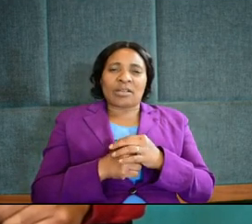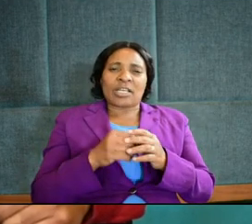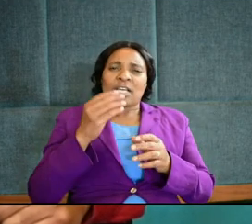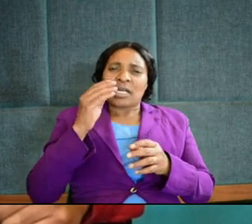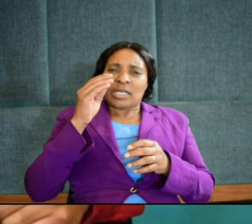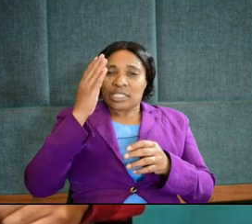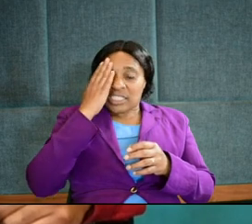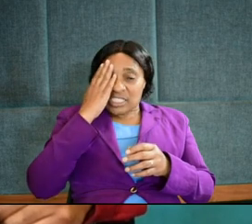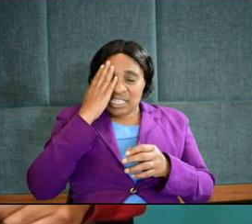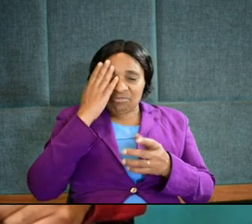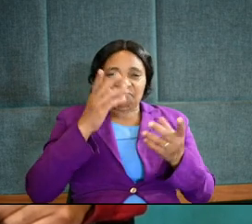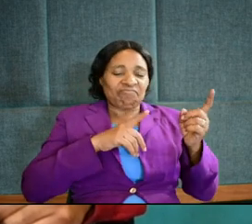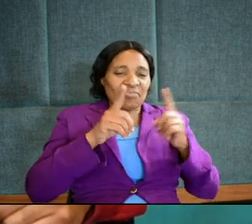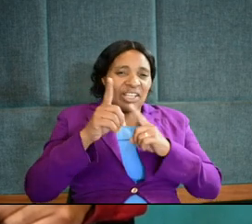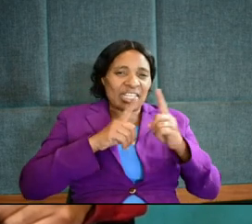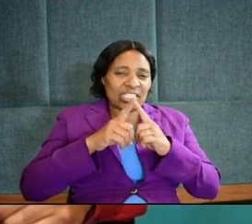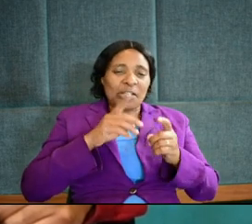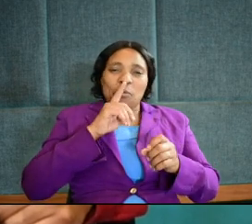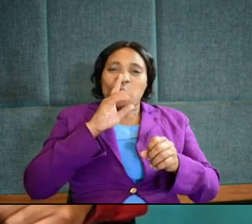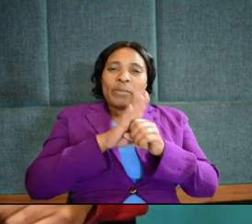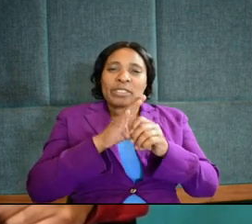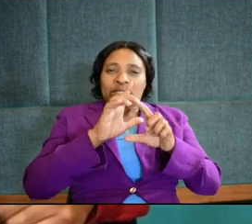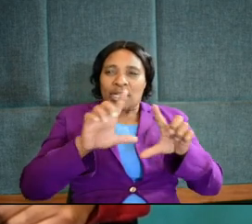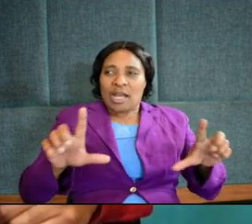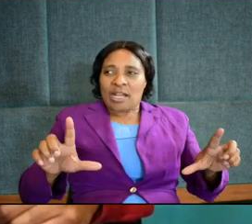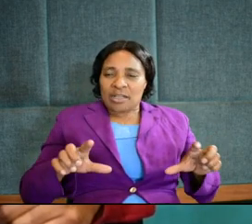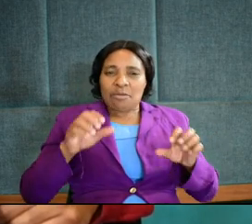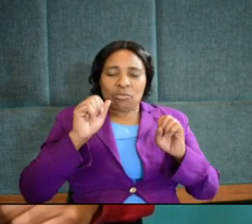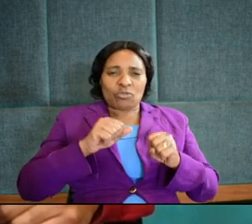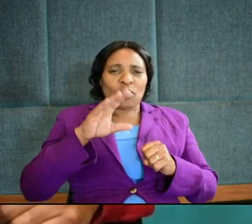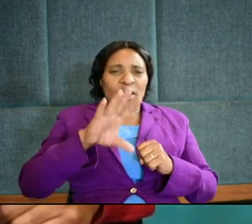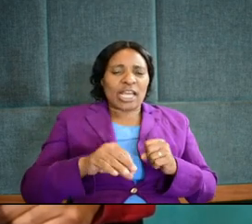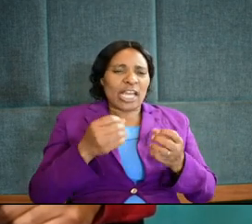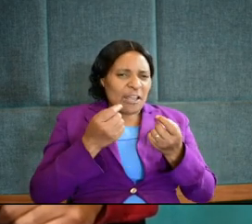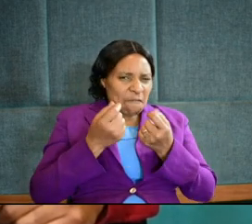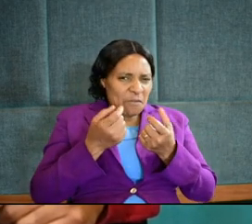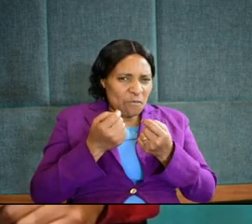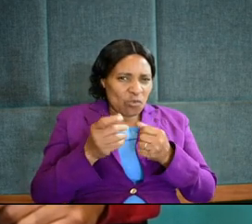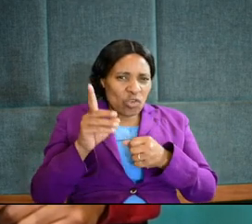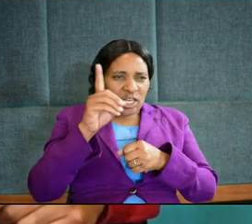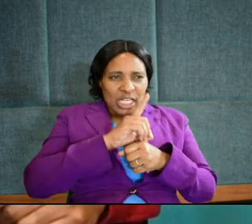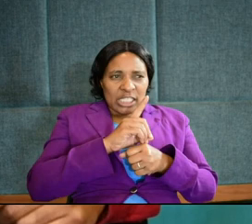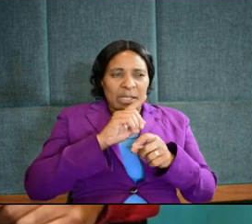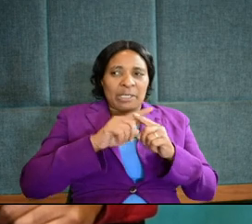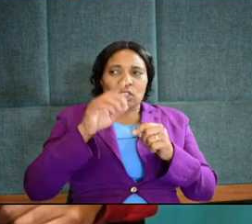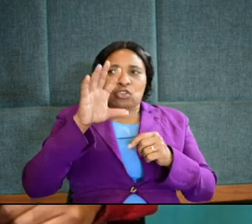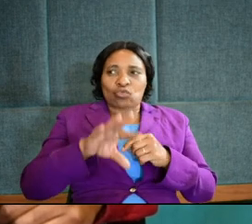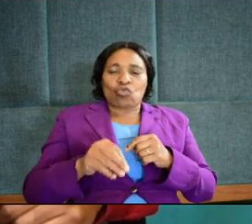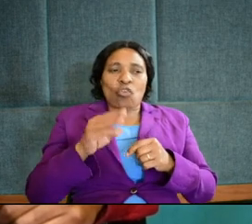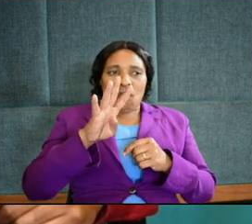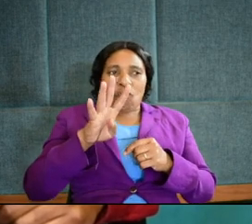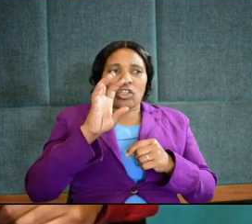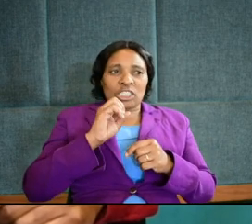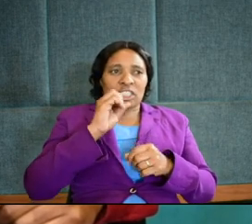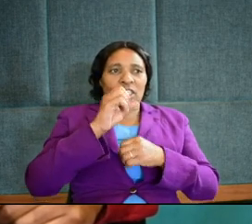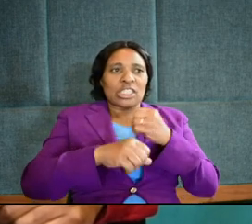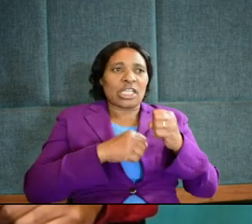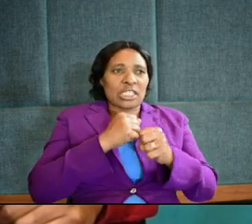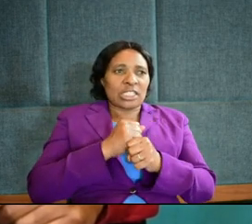Israel's journey in the wilderness to the promised land should have taken a few days, but it took them 40 years.